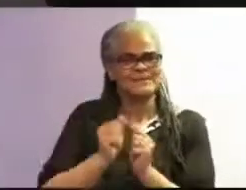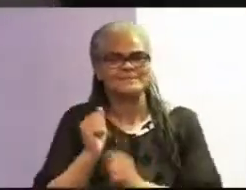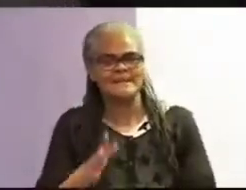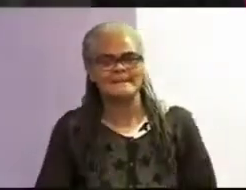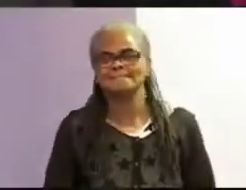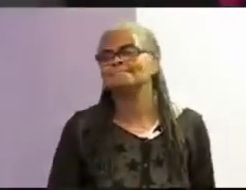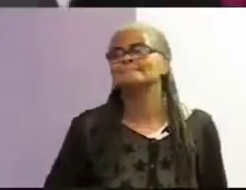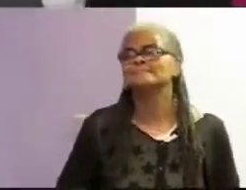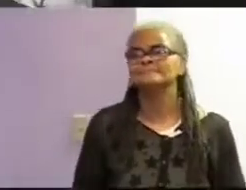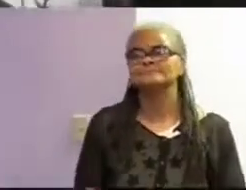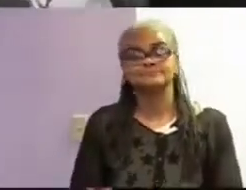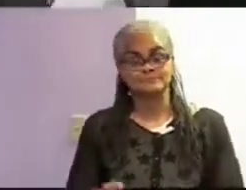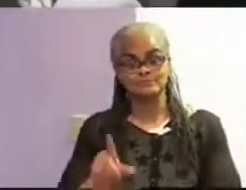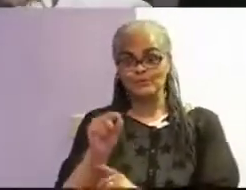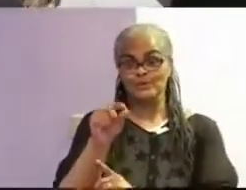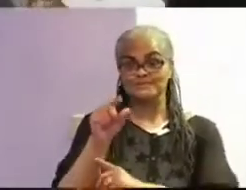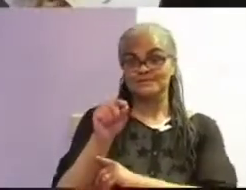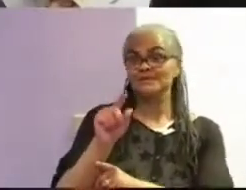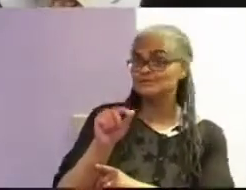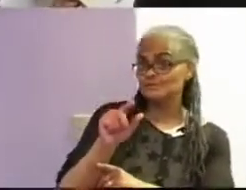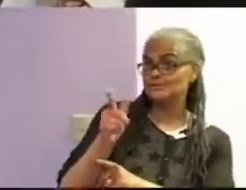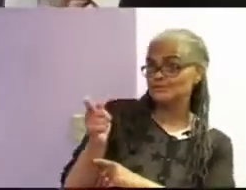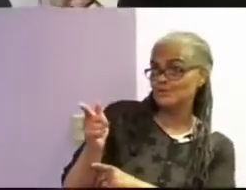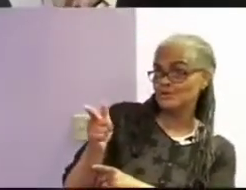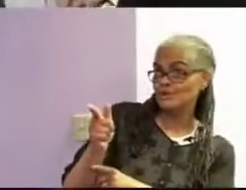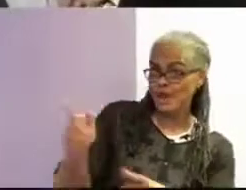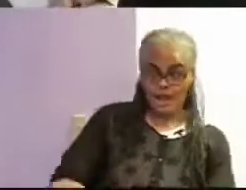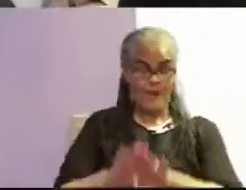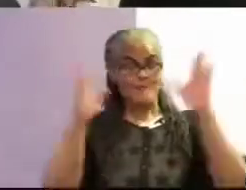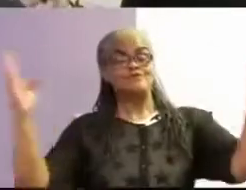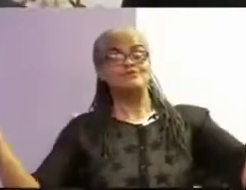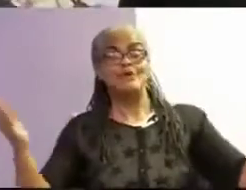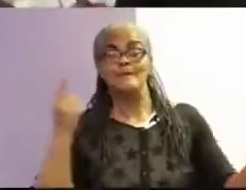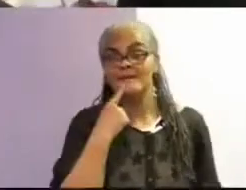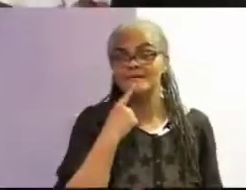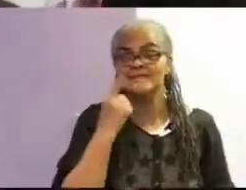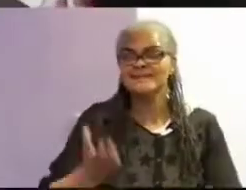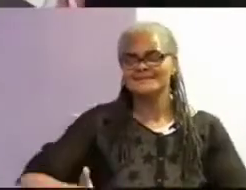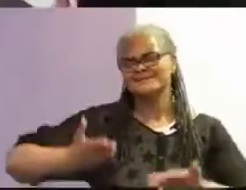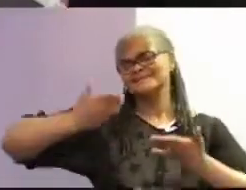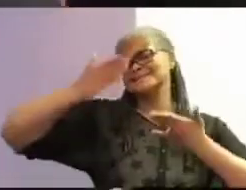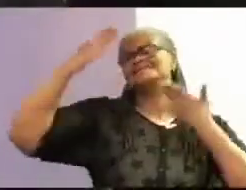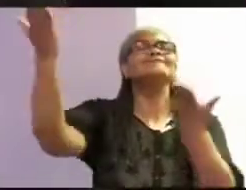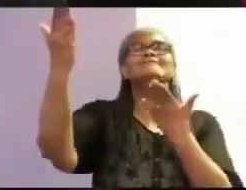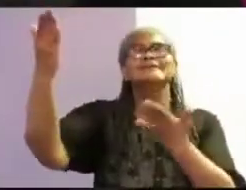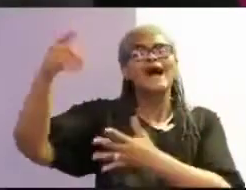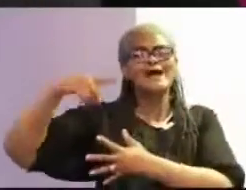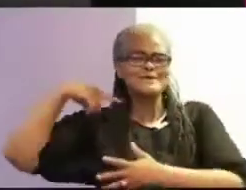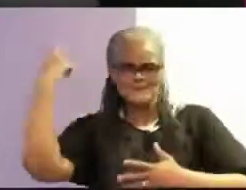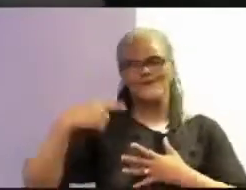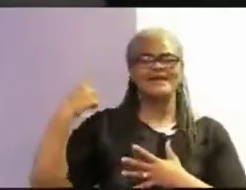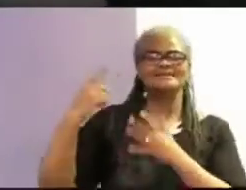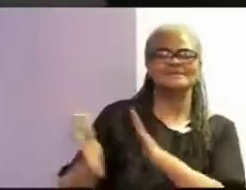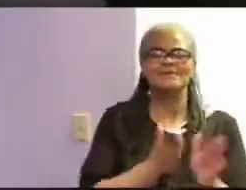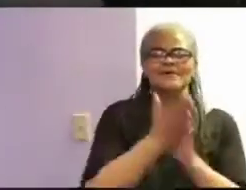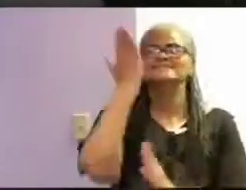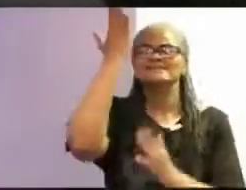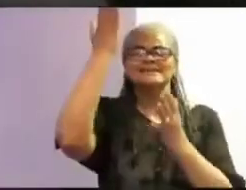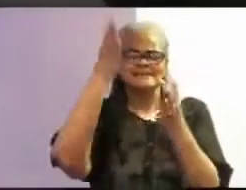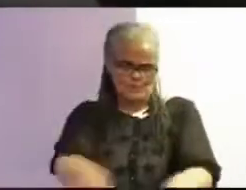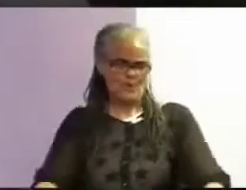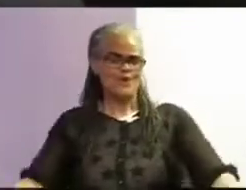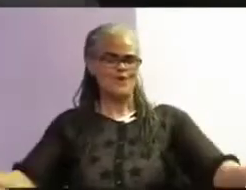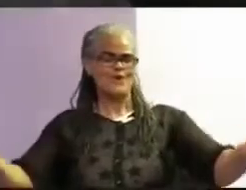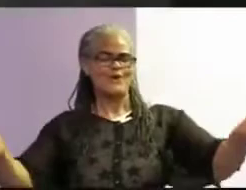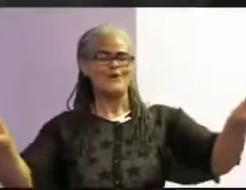2021 convocation, open up your mouth, give God a praise at your belly. He's